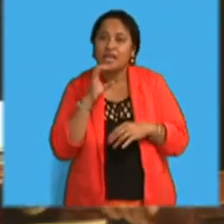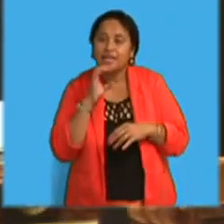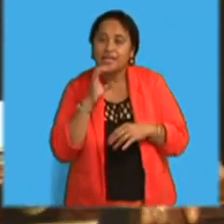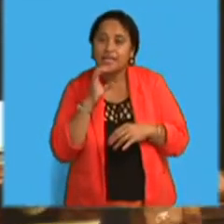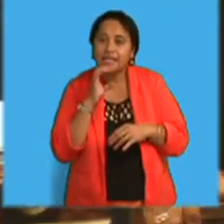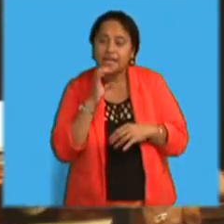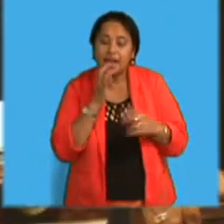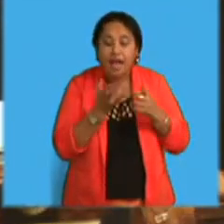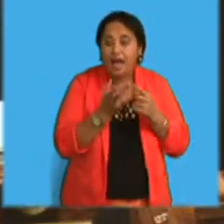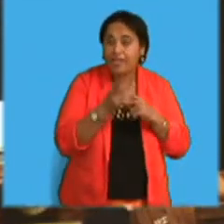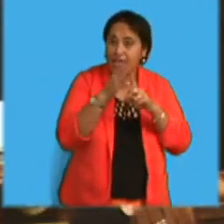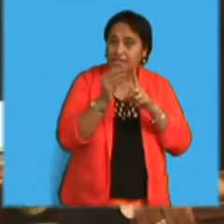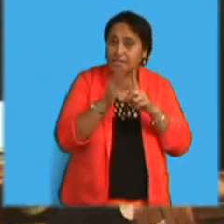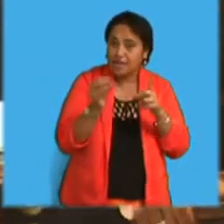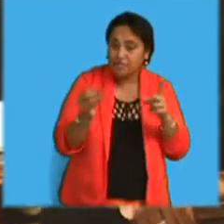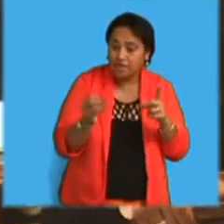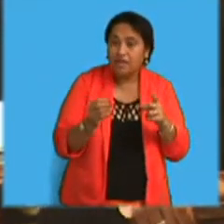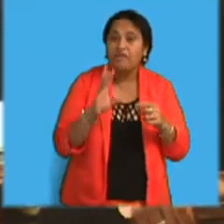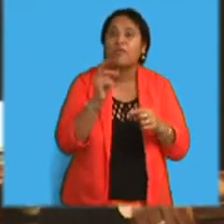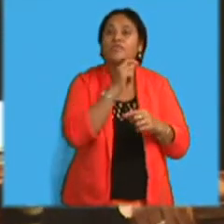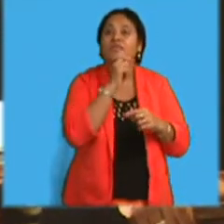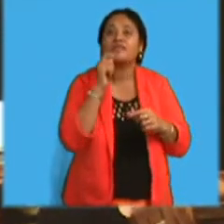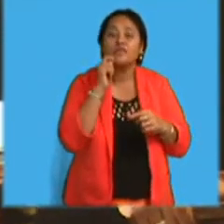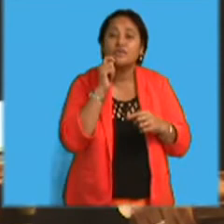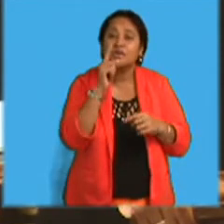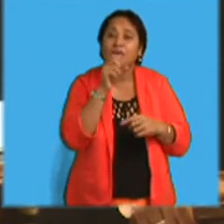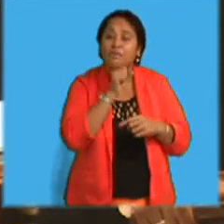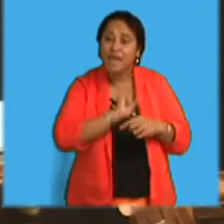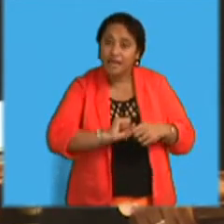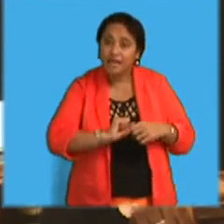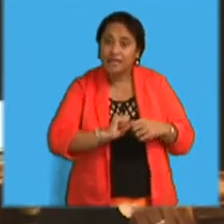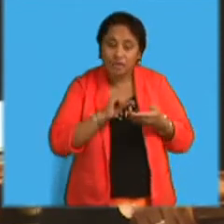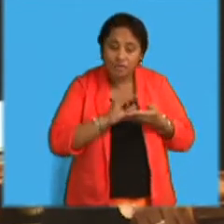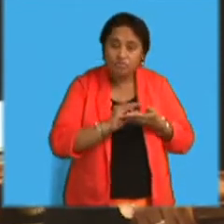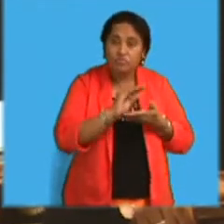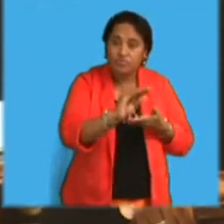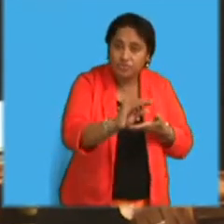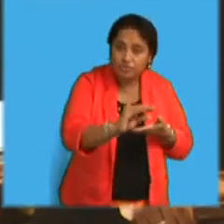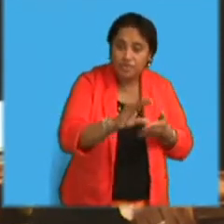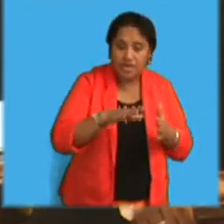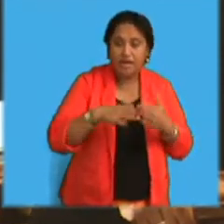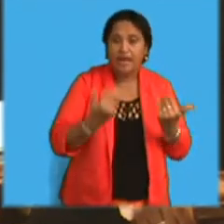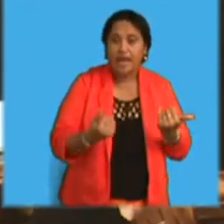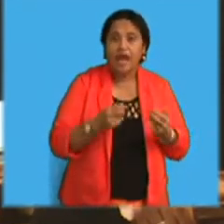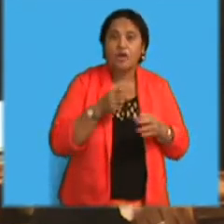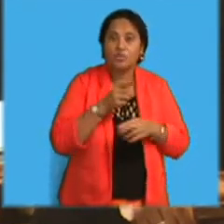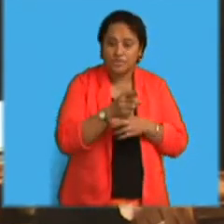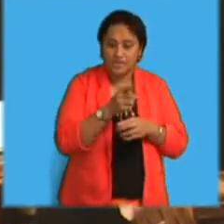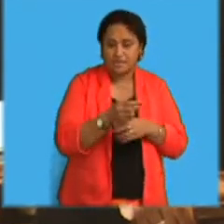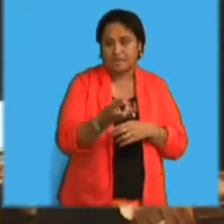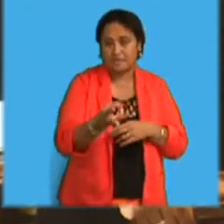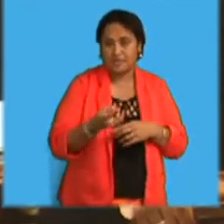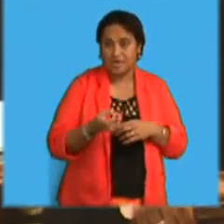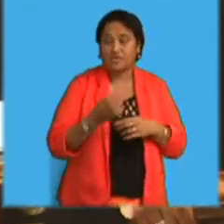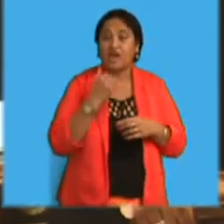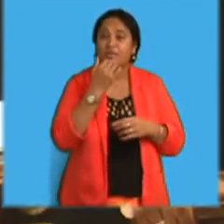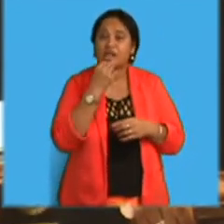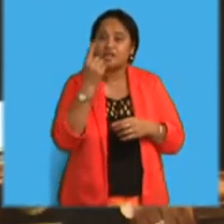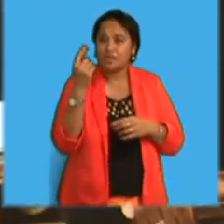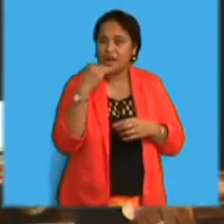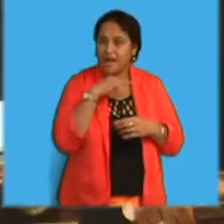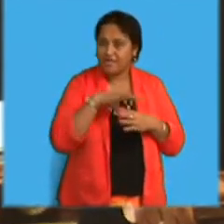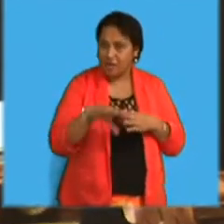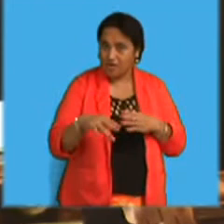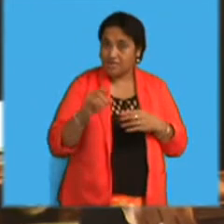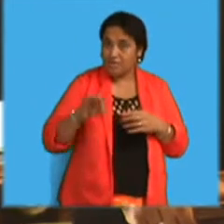Taviuni purchased material for a stall for his bean sales business. His weekly income is $100, Madam Speaker. With the profit he